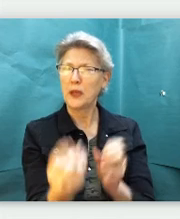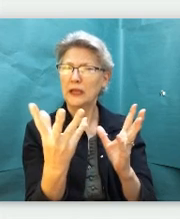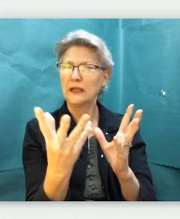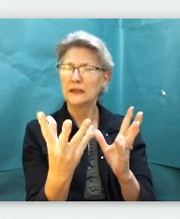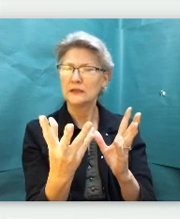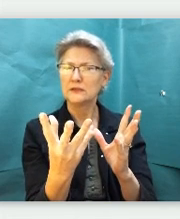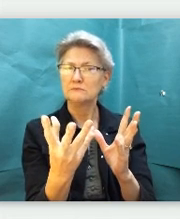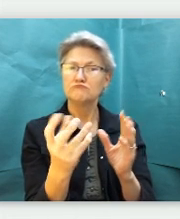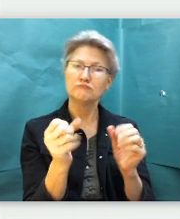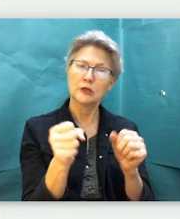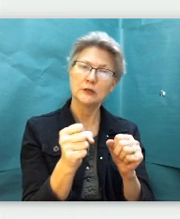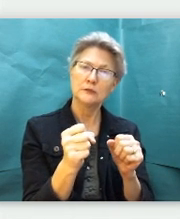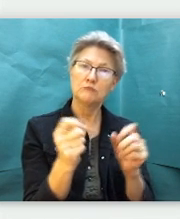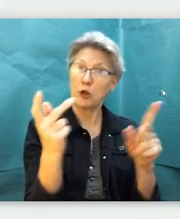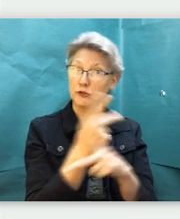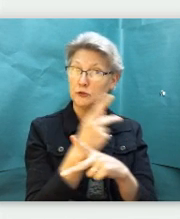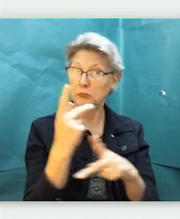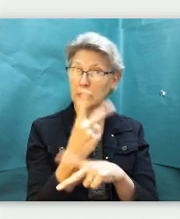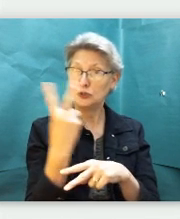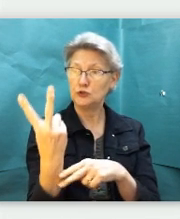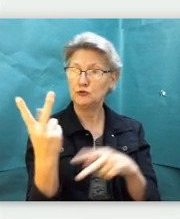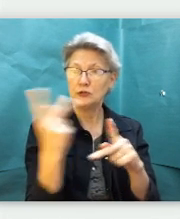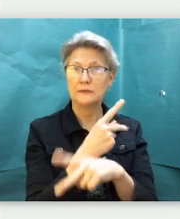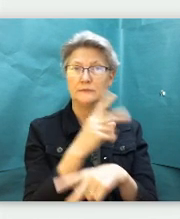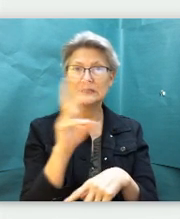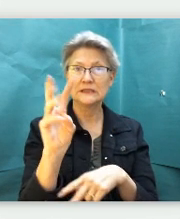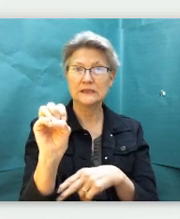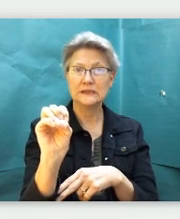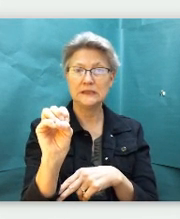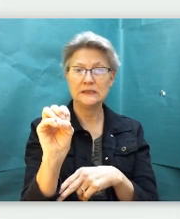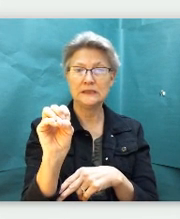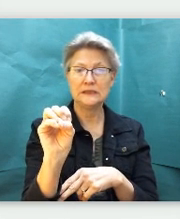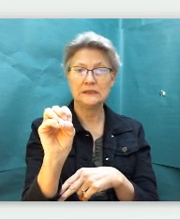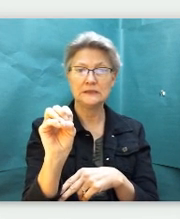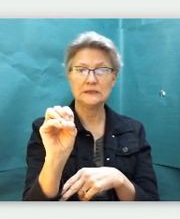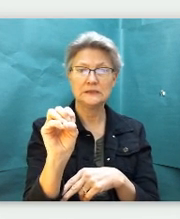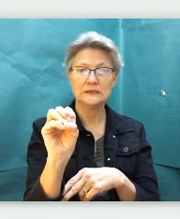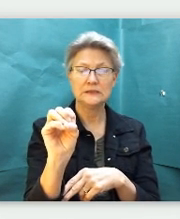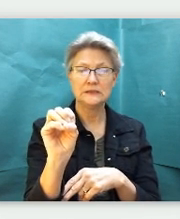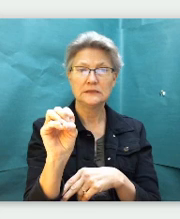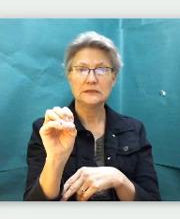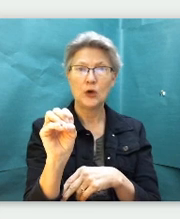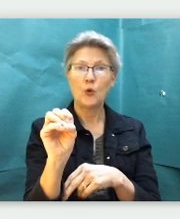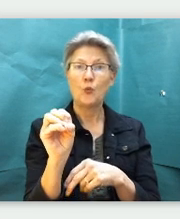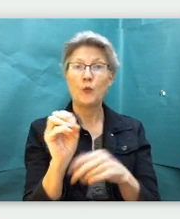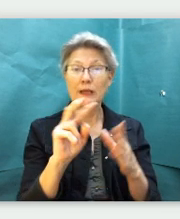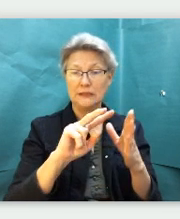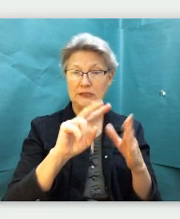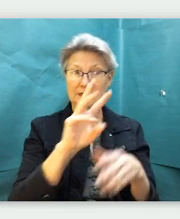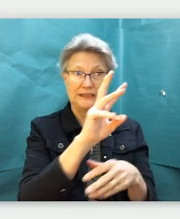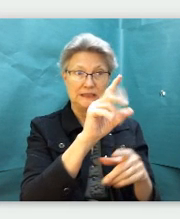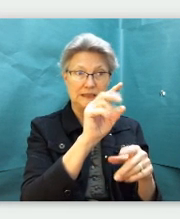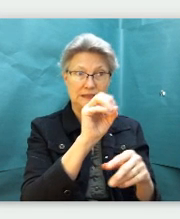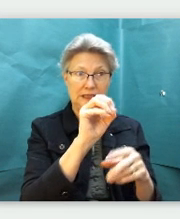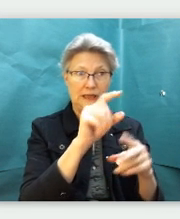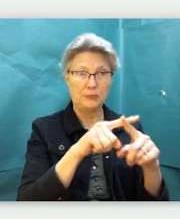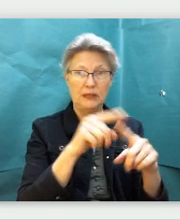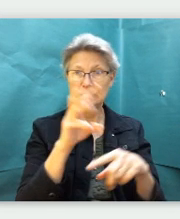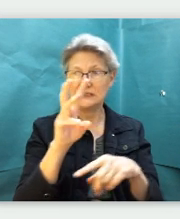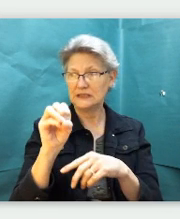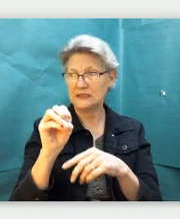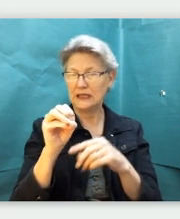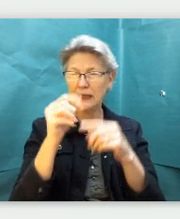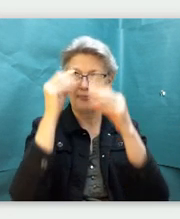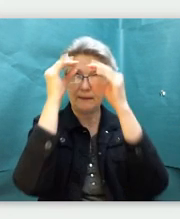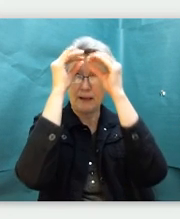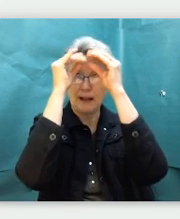Yeah, we could multiply 2 times 60. We could double 60 in our head. What makes the most